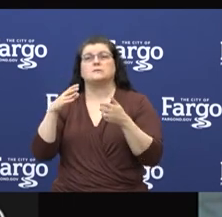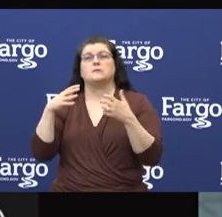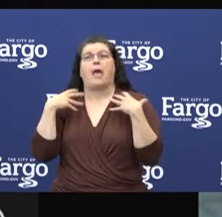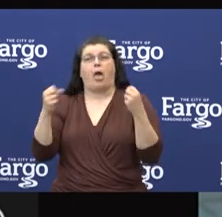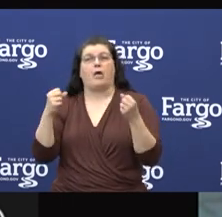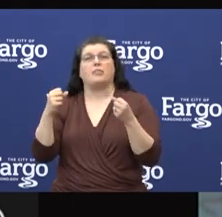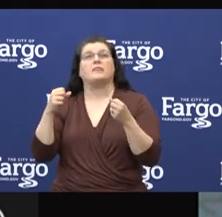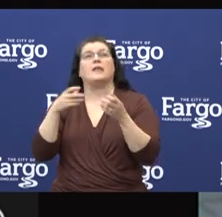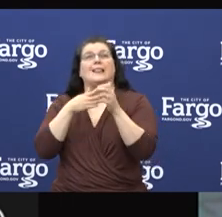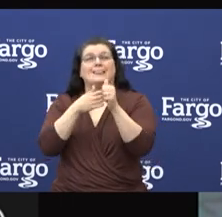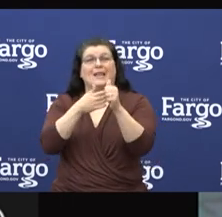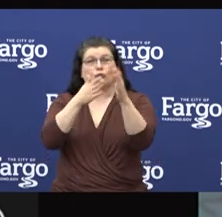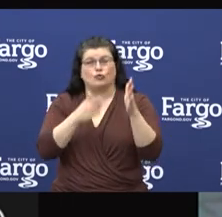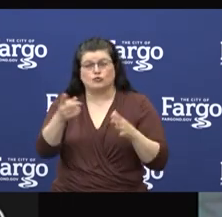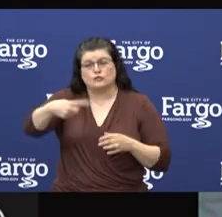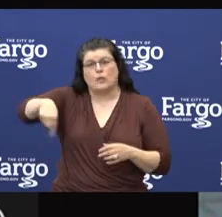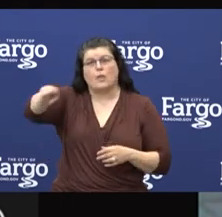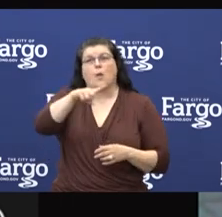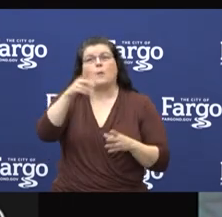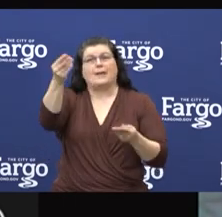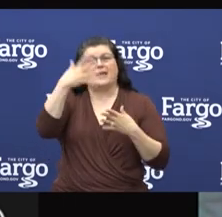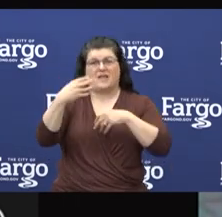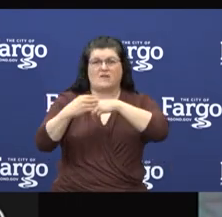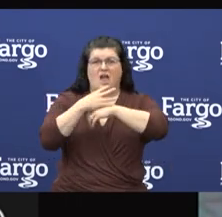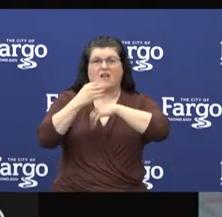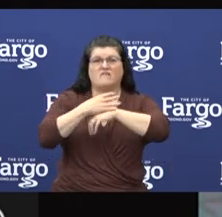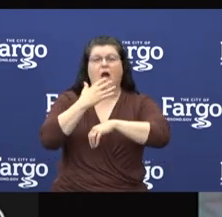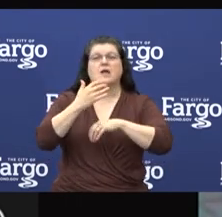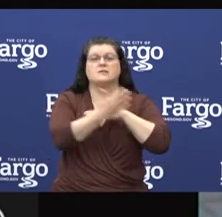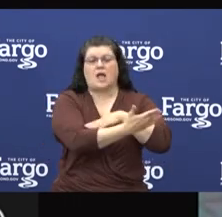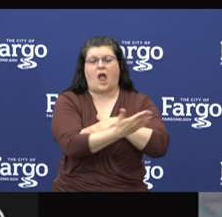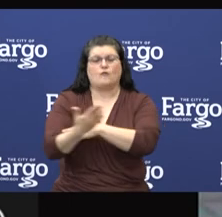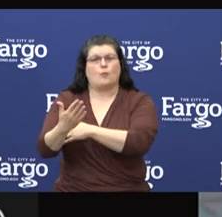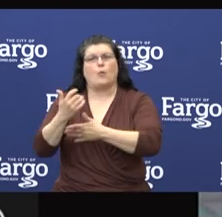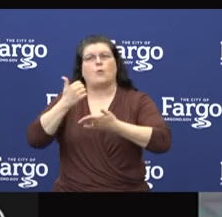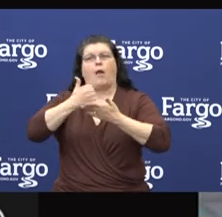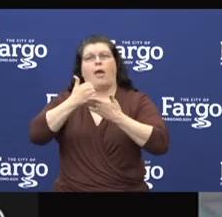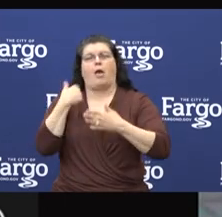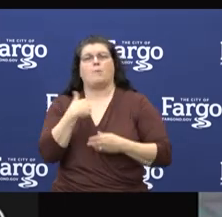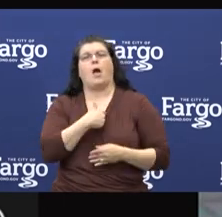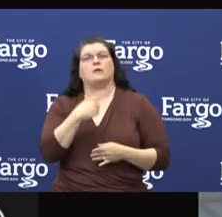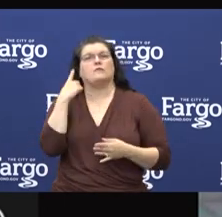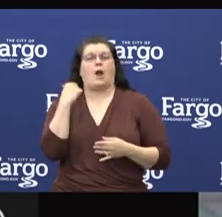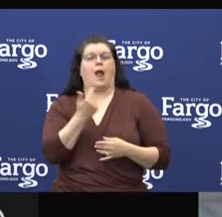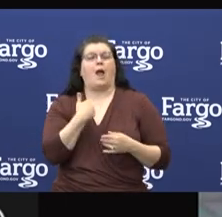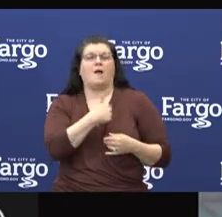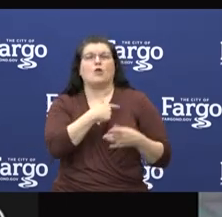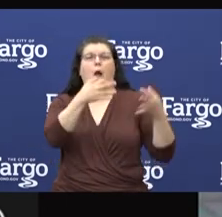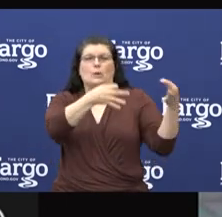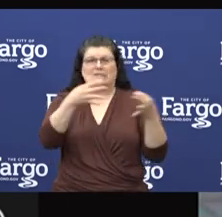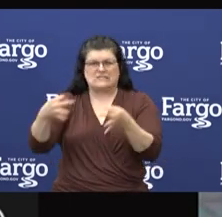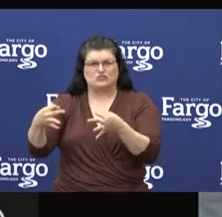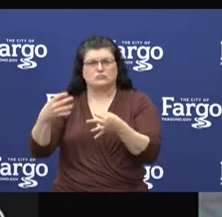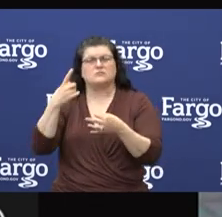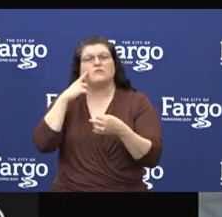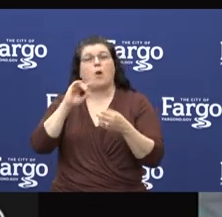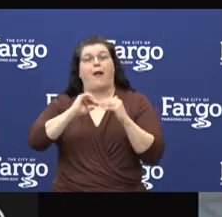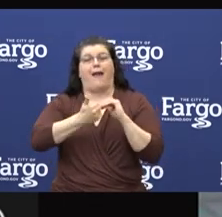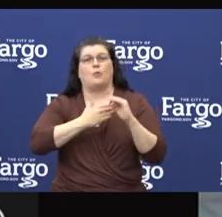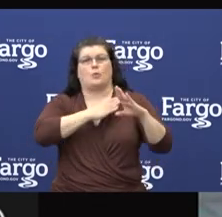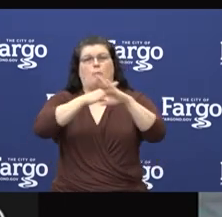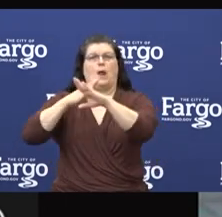us on a morning, daily basis guides us in the decisions that we make in trying to protect our